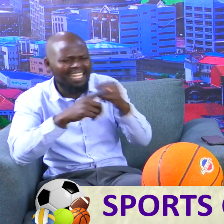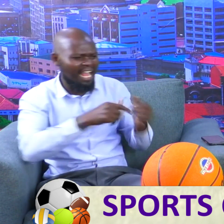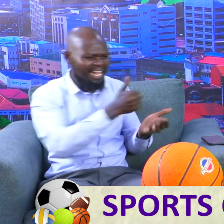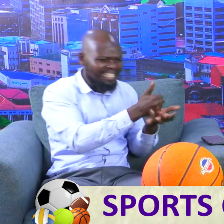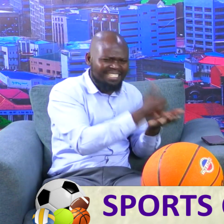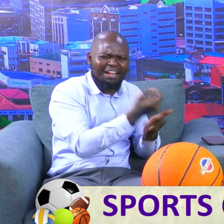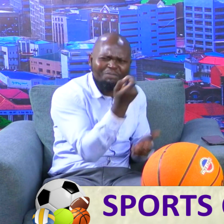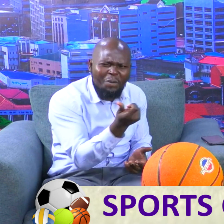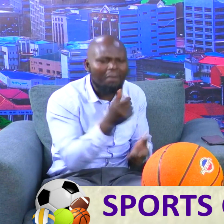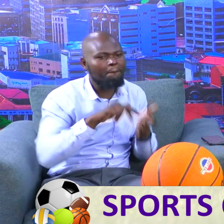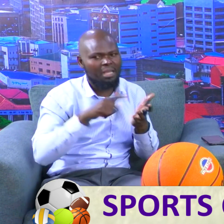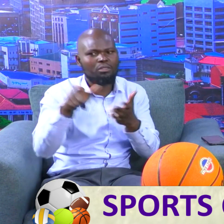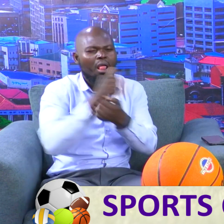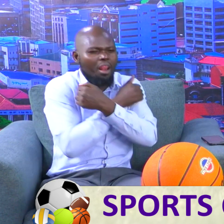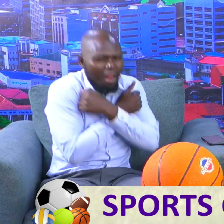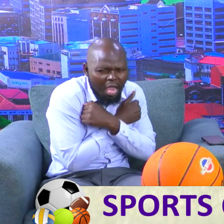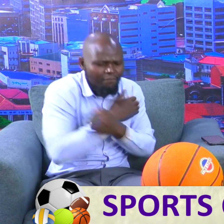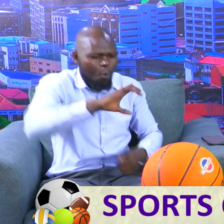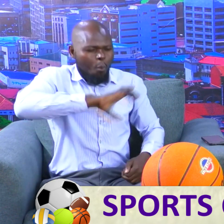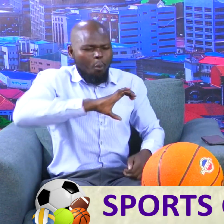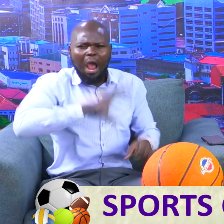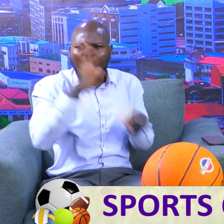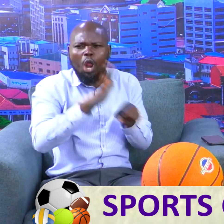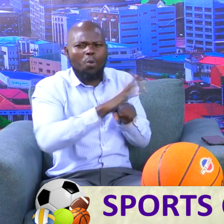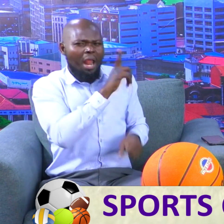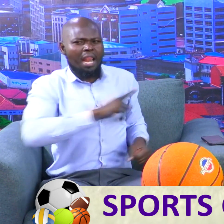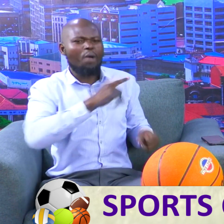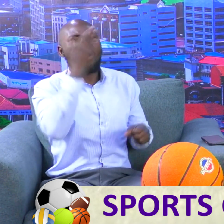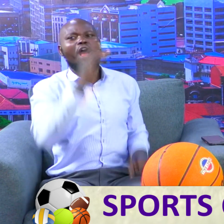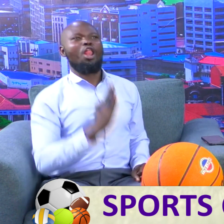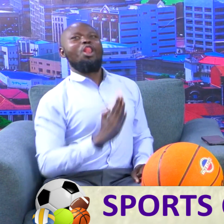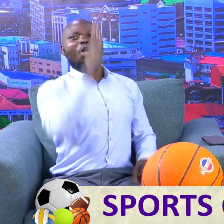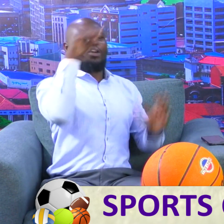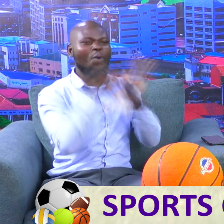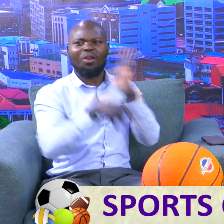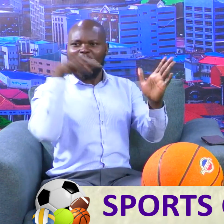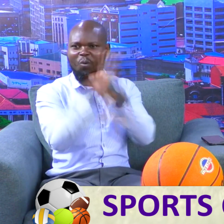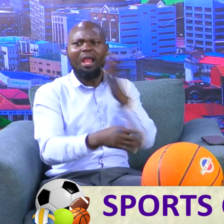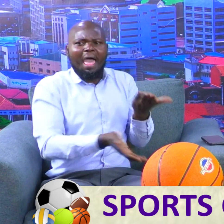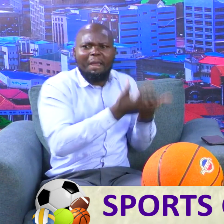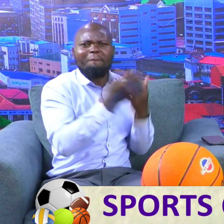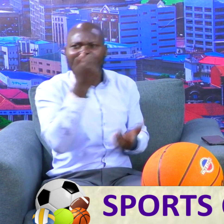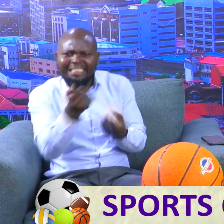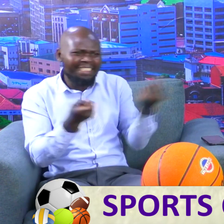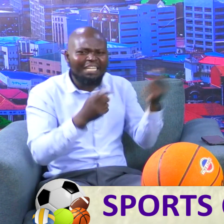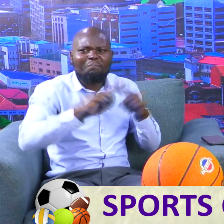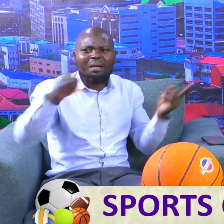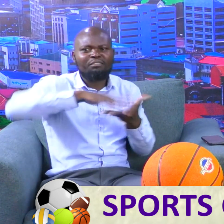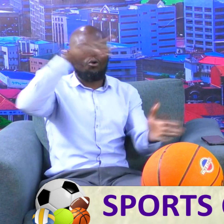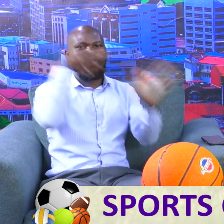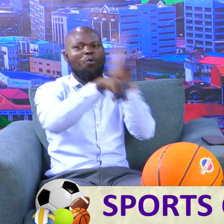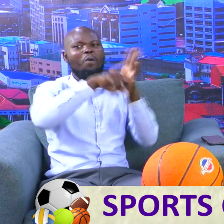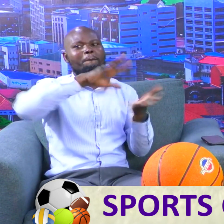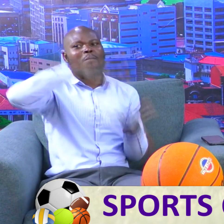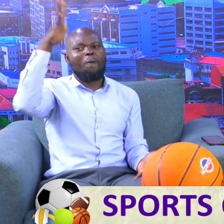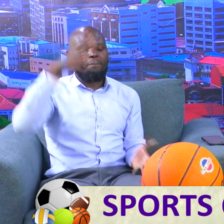assist. So as you can also be part of somebody's victory. Like for him, we've heard that he had